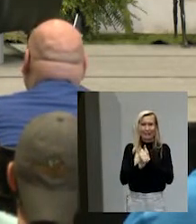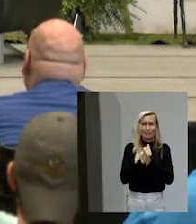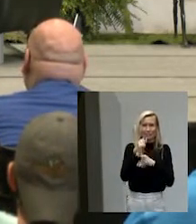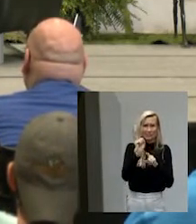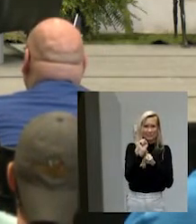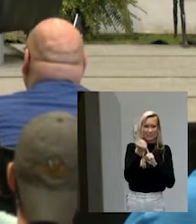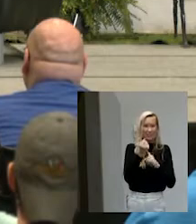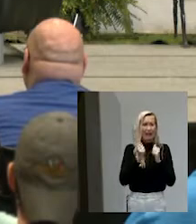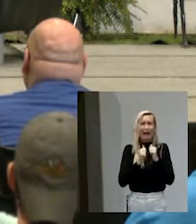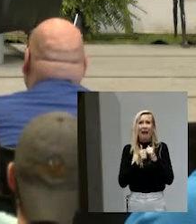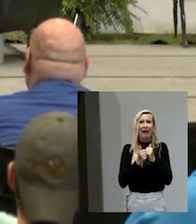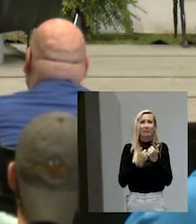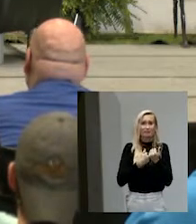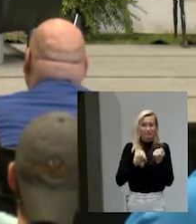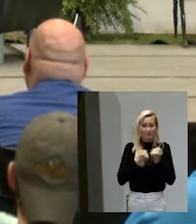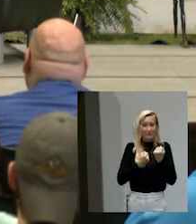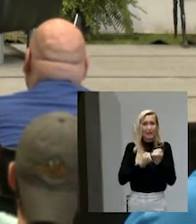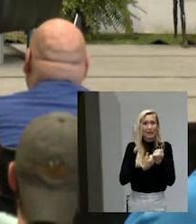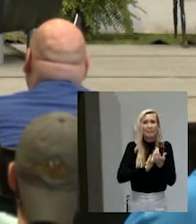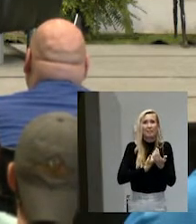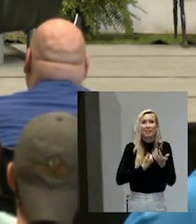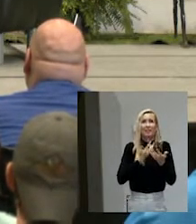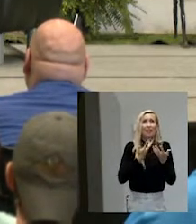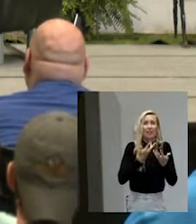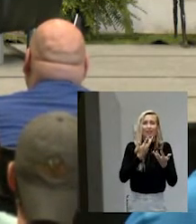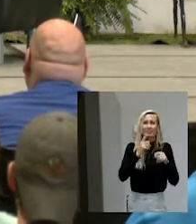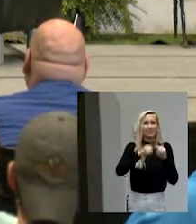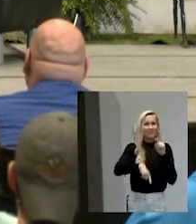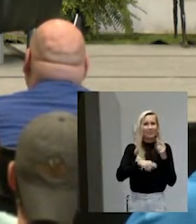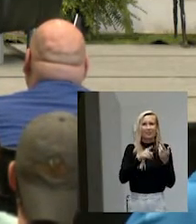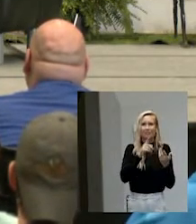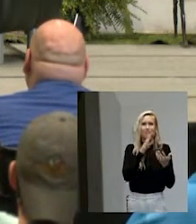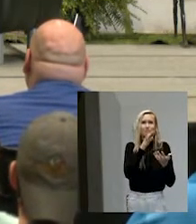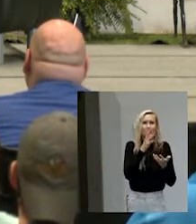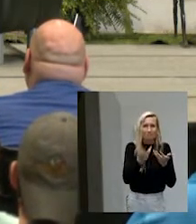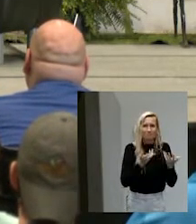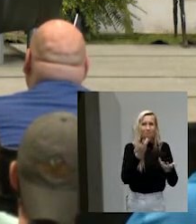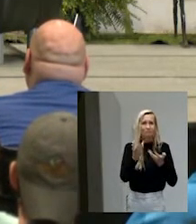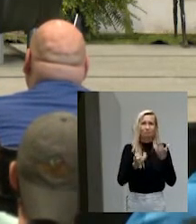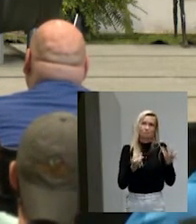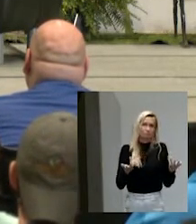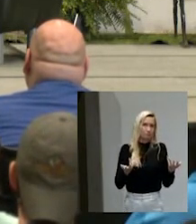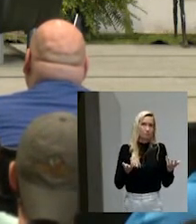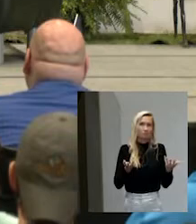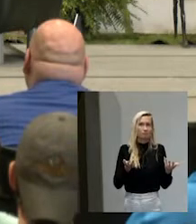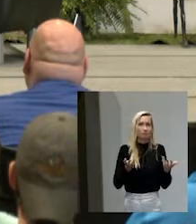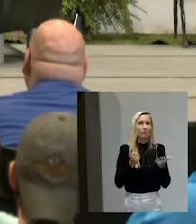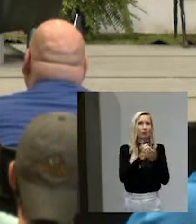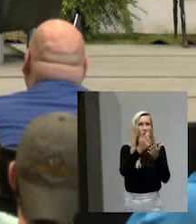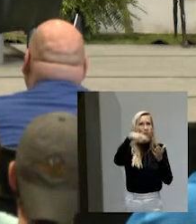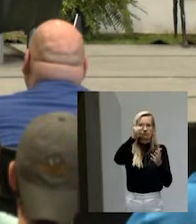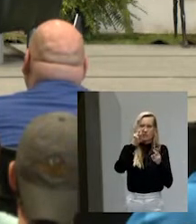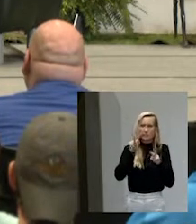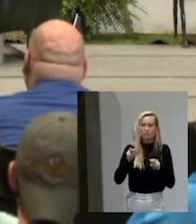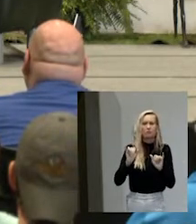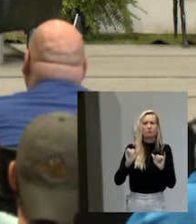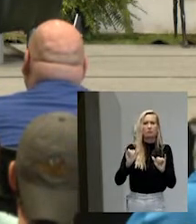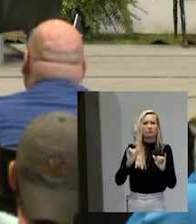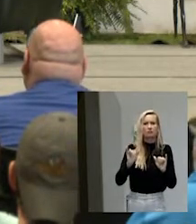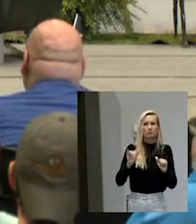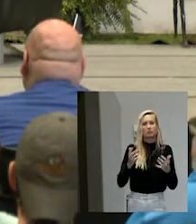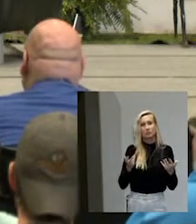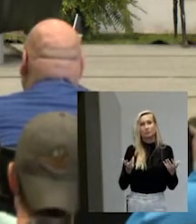words. So how are you going to, you know, let people know? Not everybody is the same, and just because someone's not verbal doesn't